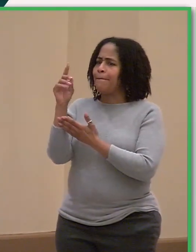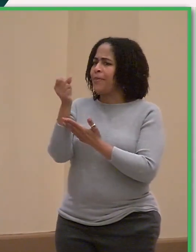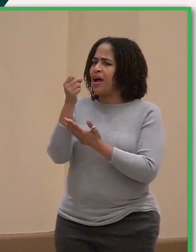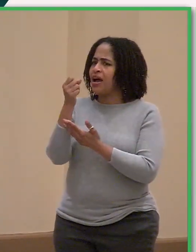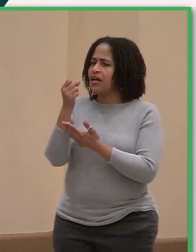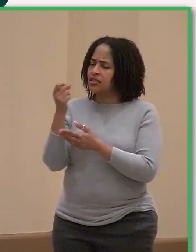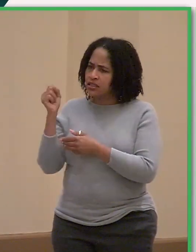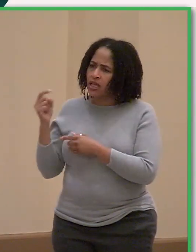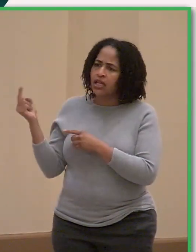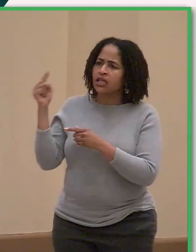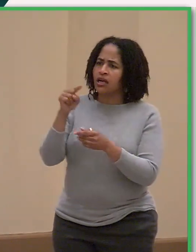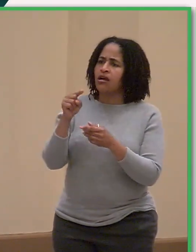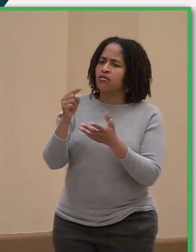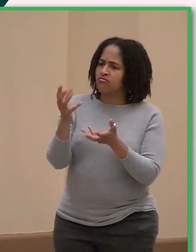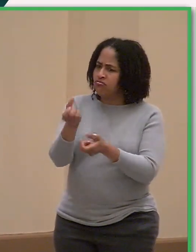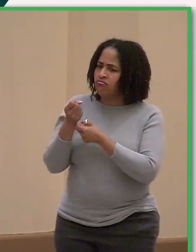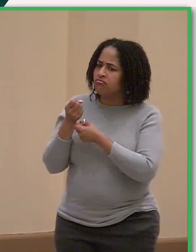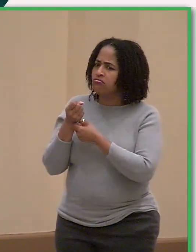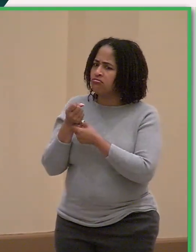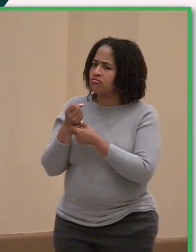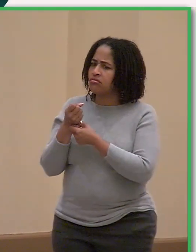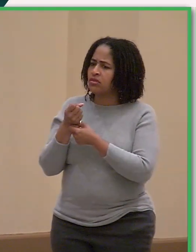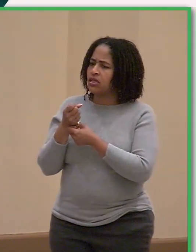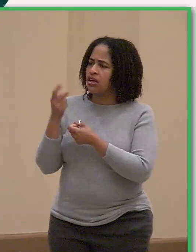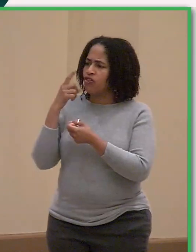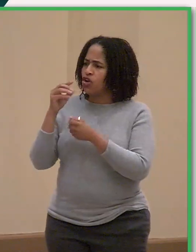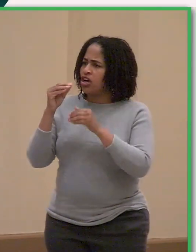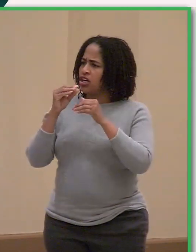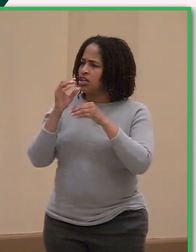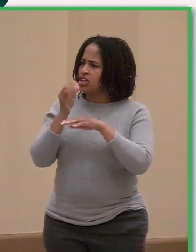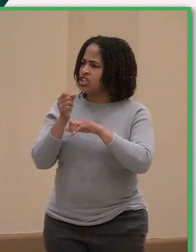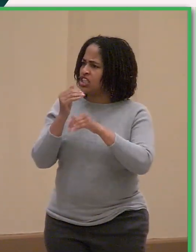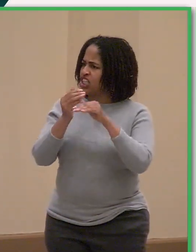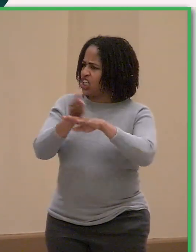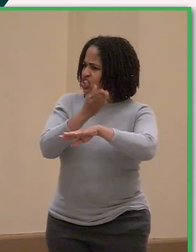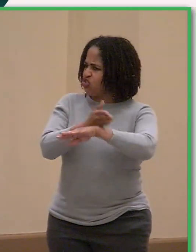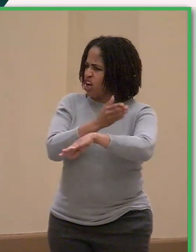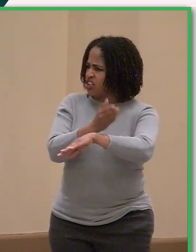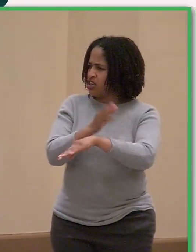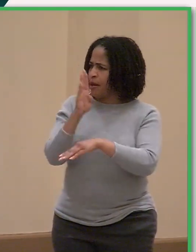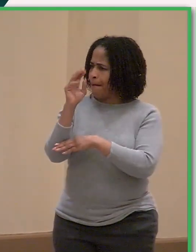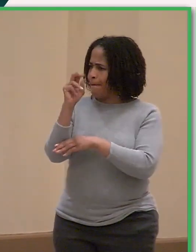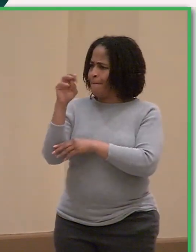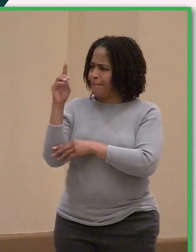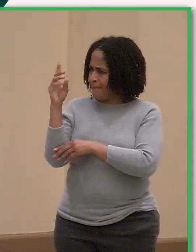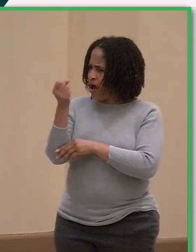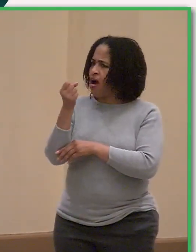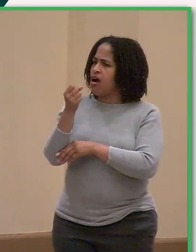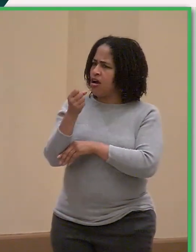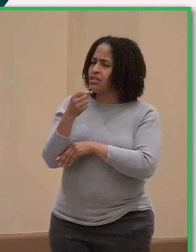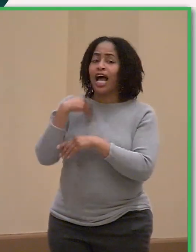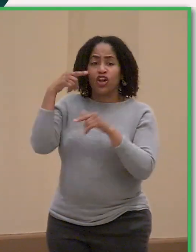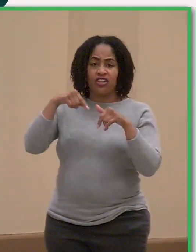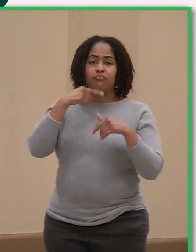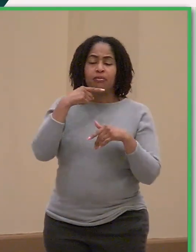as refunding and restructuring bonds require public hearing, which requires a notice to public